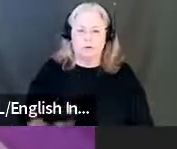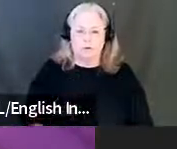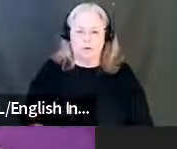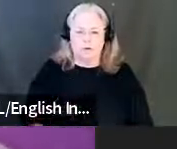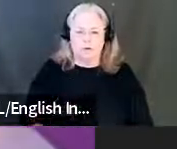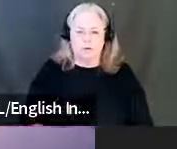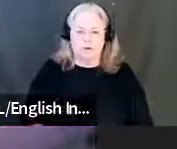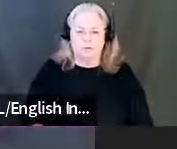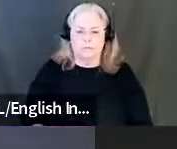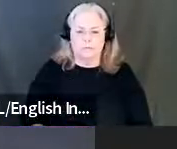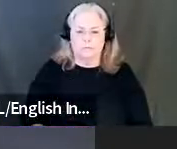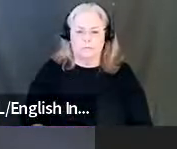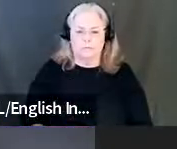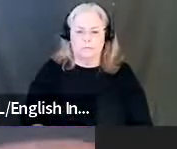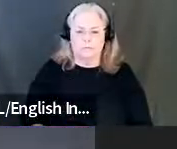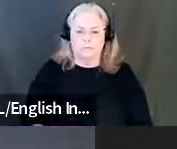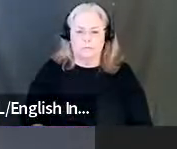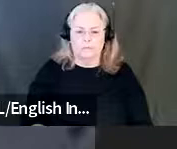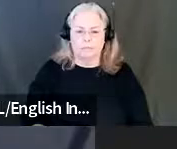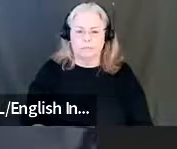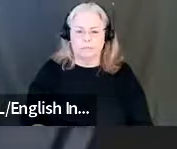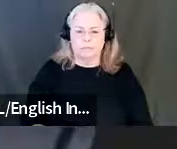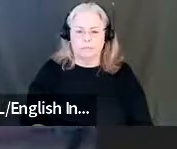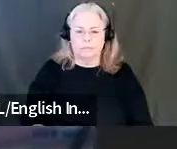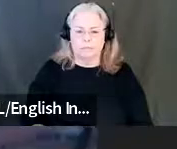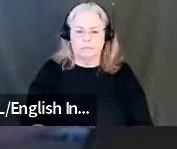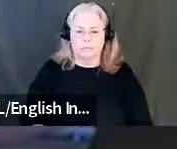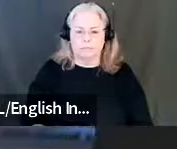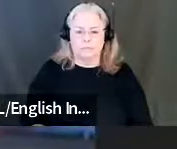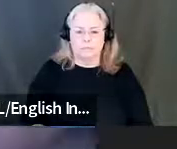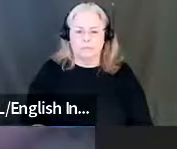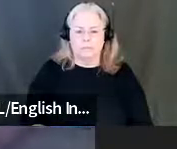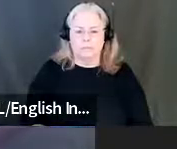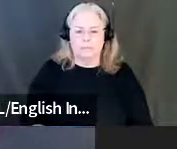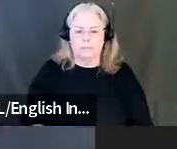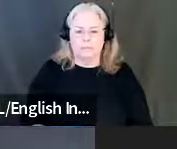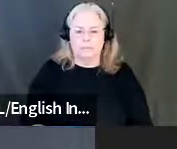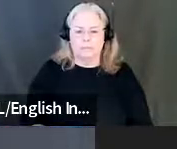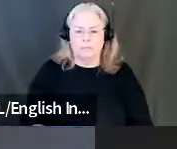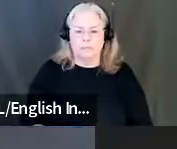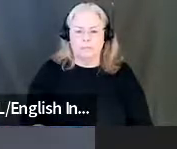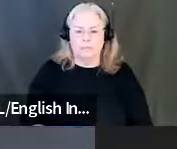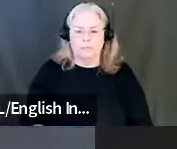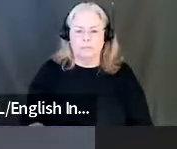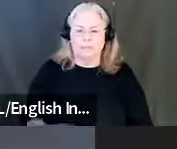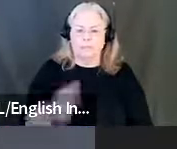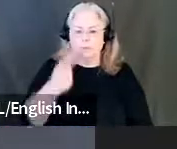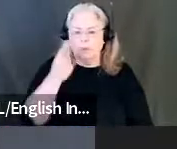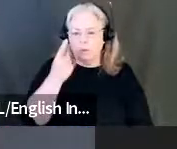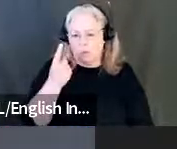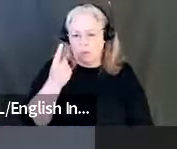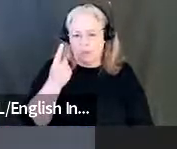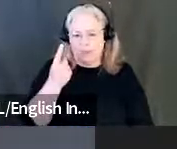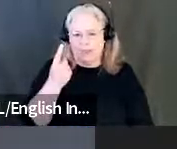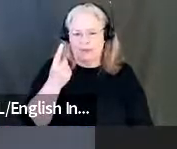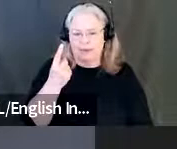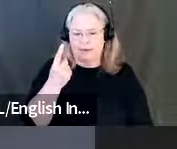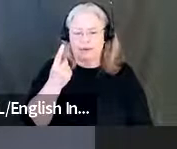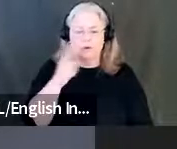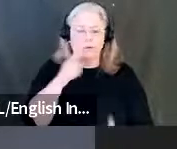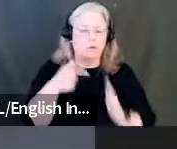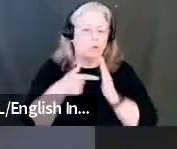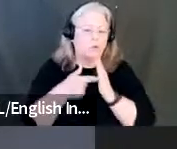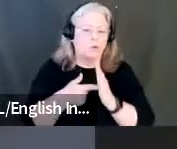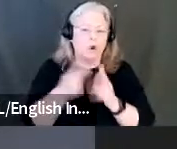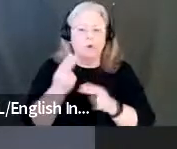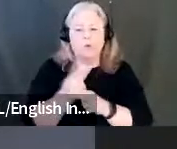and sliding it through. Now what I want to do is just put one tine in because I'm going to. So I'm just showing you how